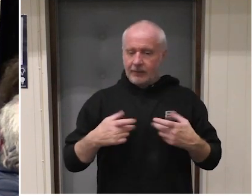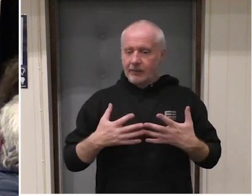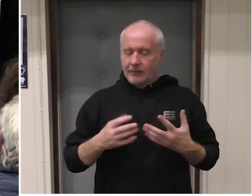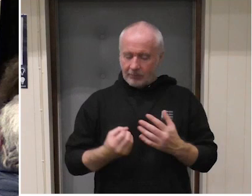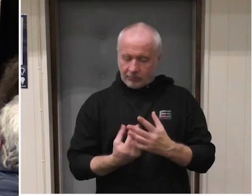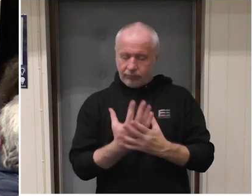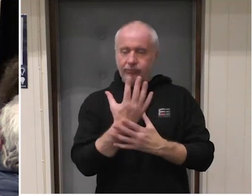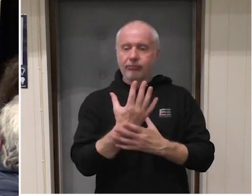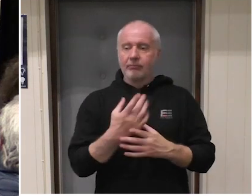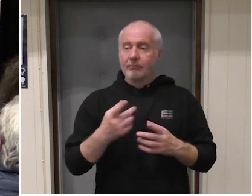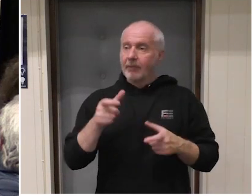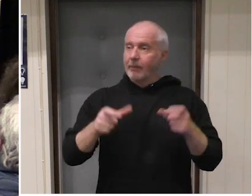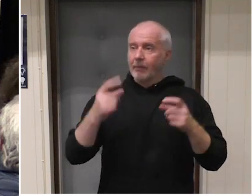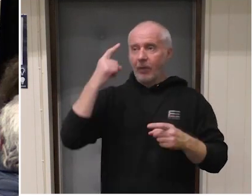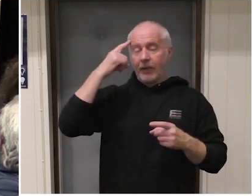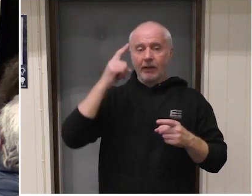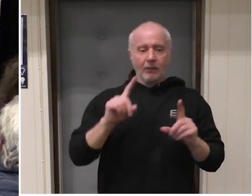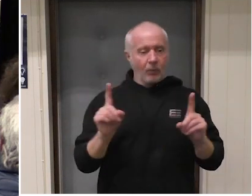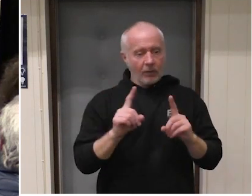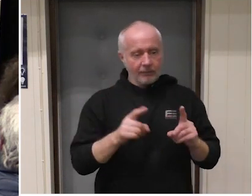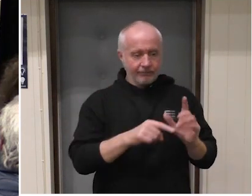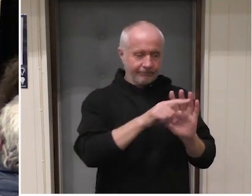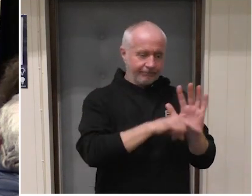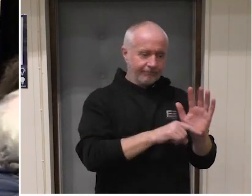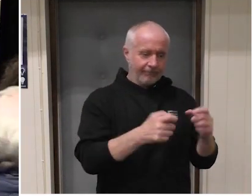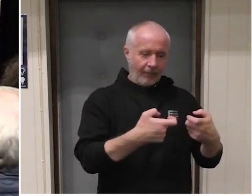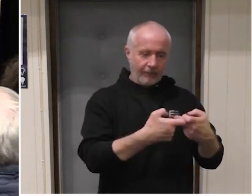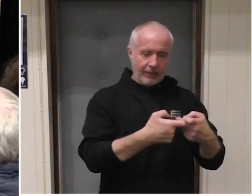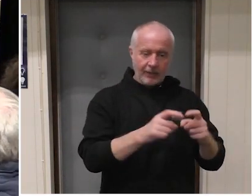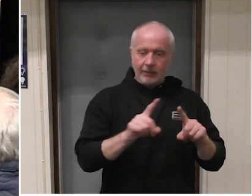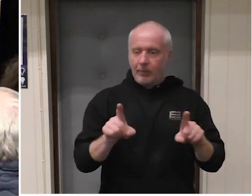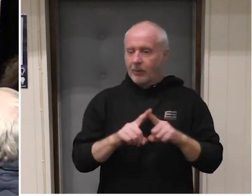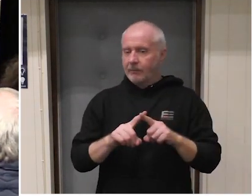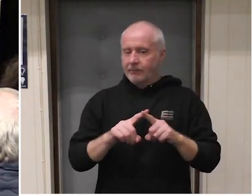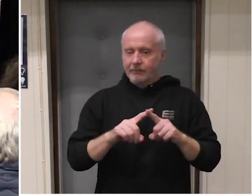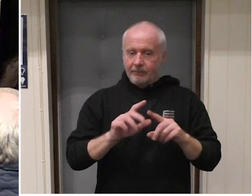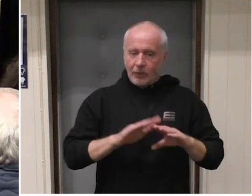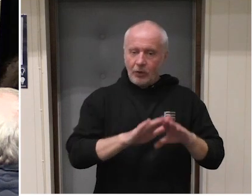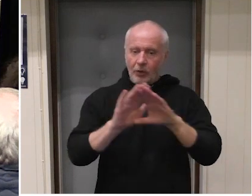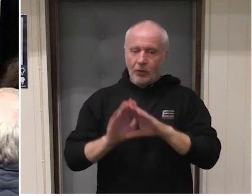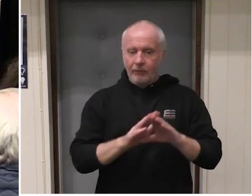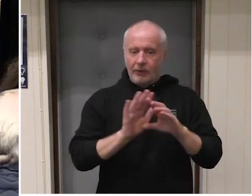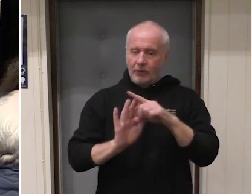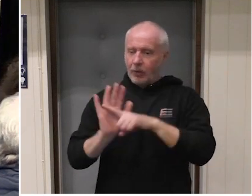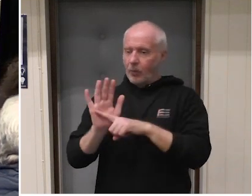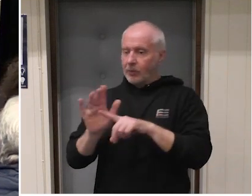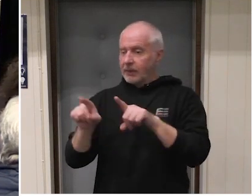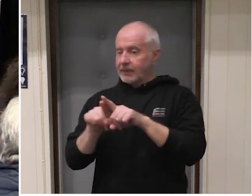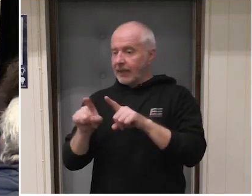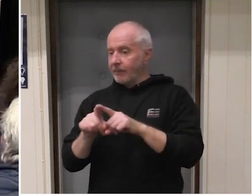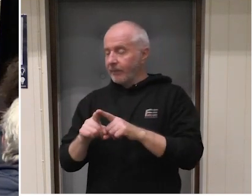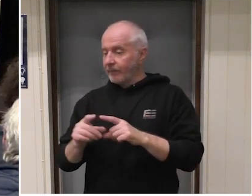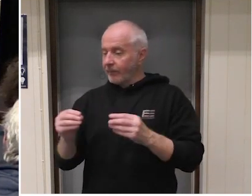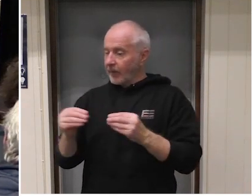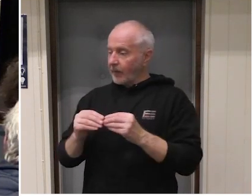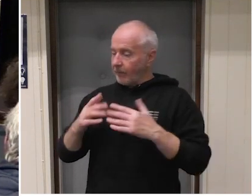the universality of laws of physics, but are there universal laws equivalent in biology? Hopefully that's